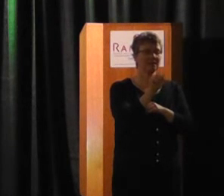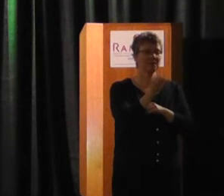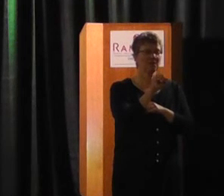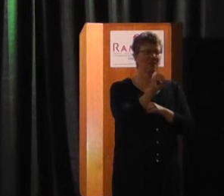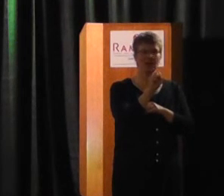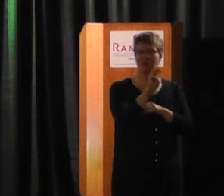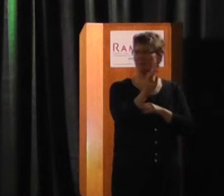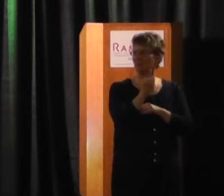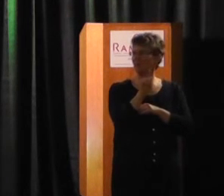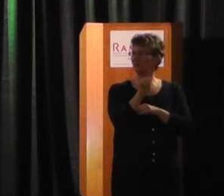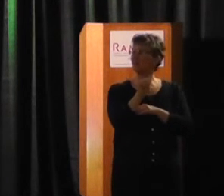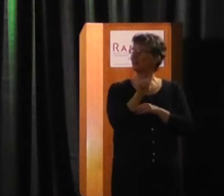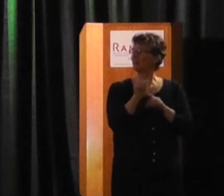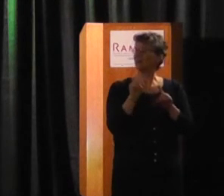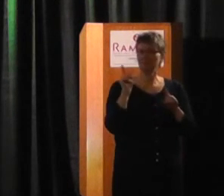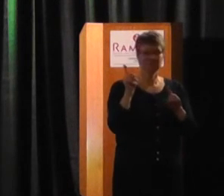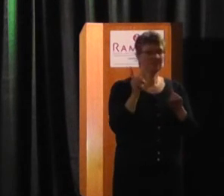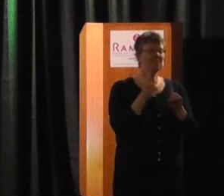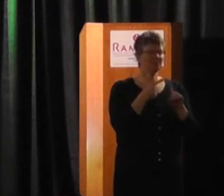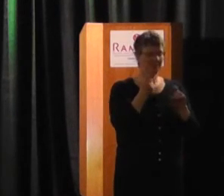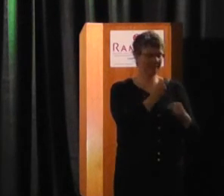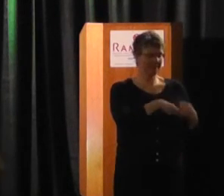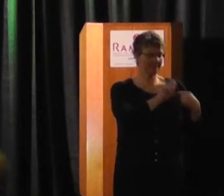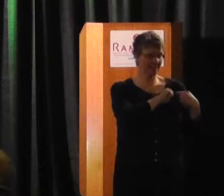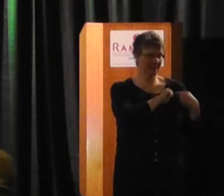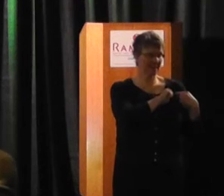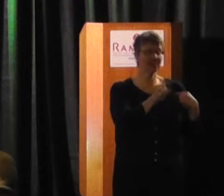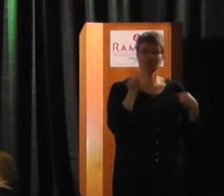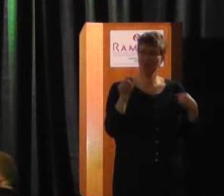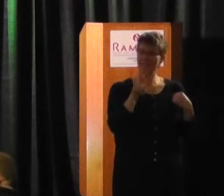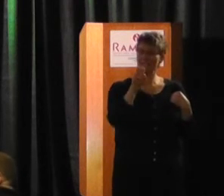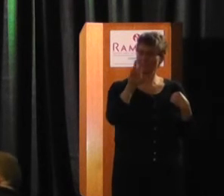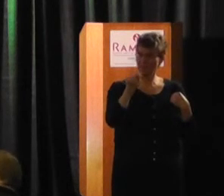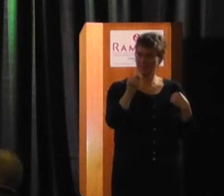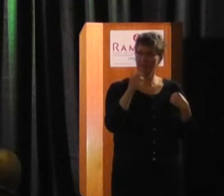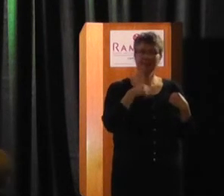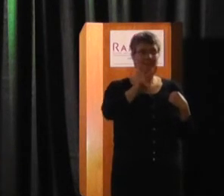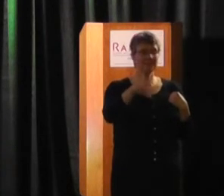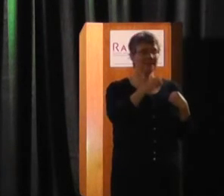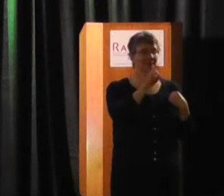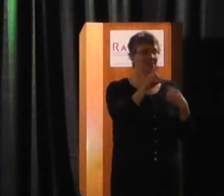Dr. Lucas-Osma is a veterinarian and has a PhD in neuroscience.